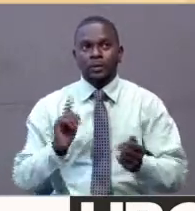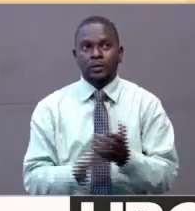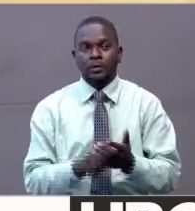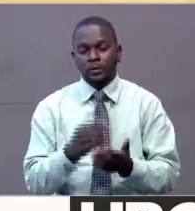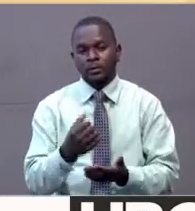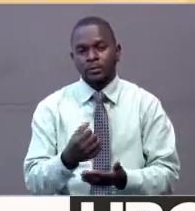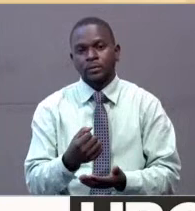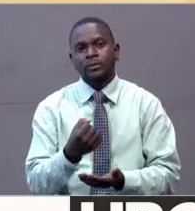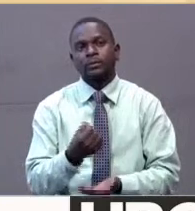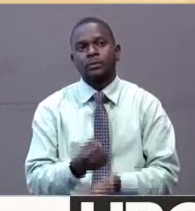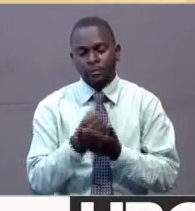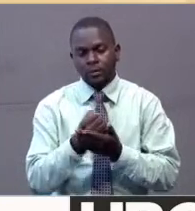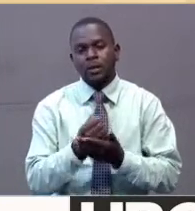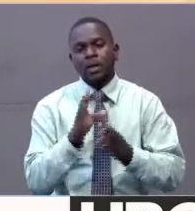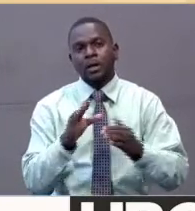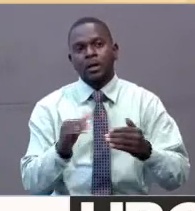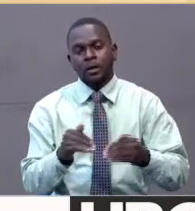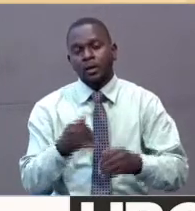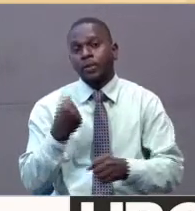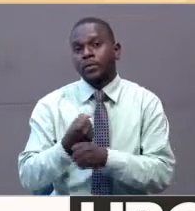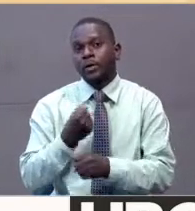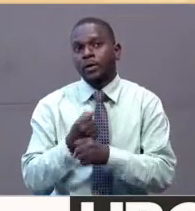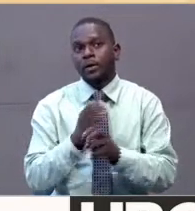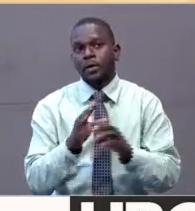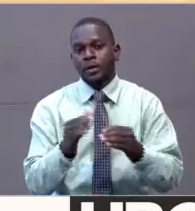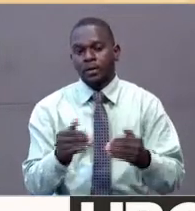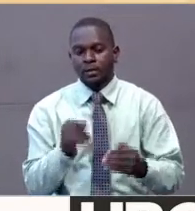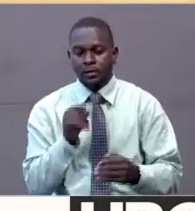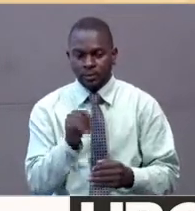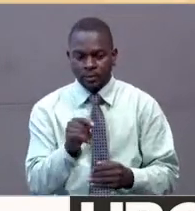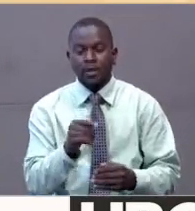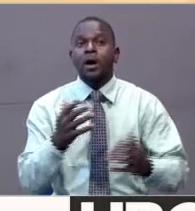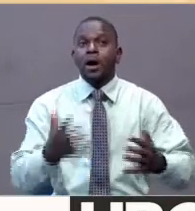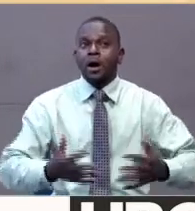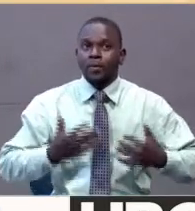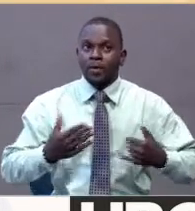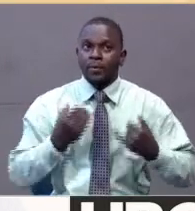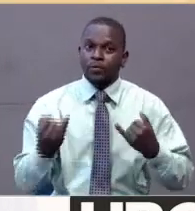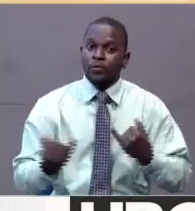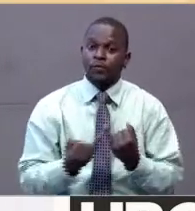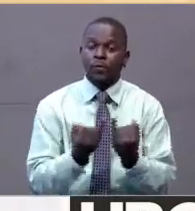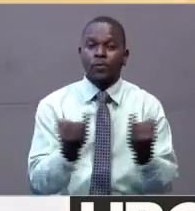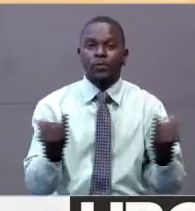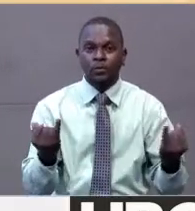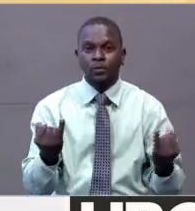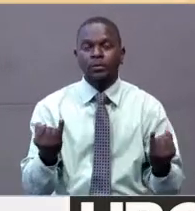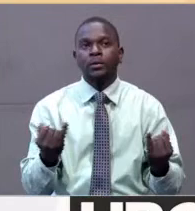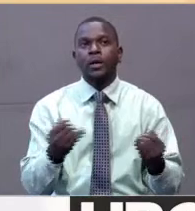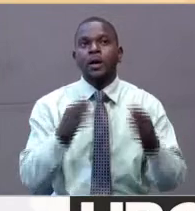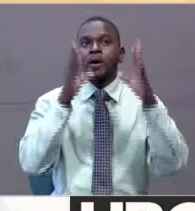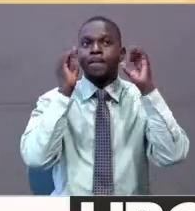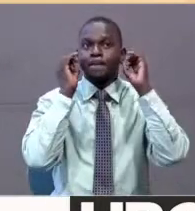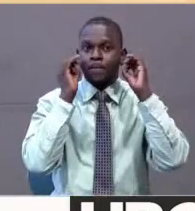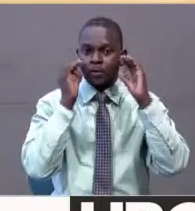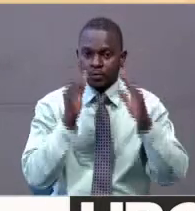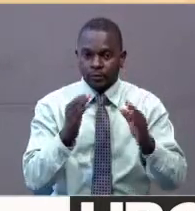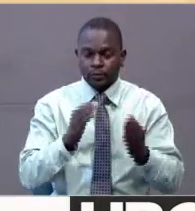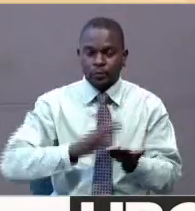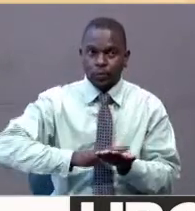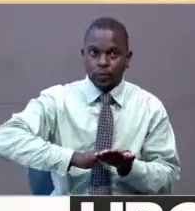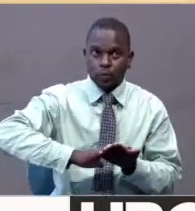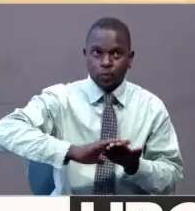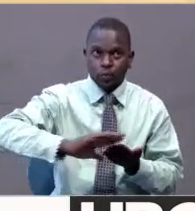resources according to how you have performed. And I'm happy to note that Mubende hit the road